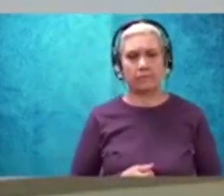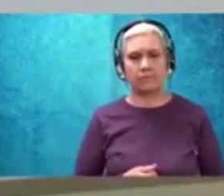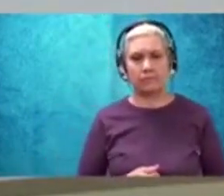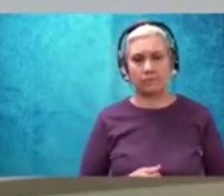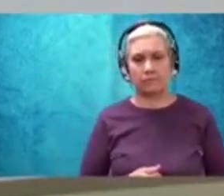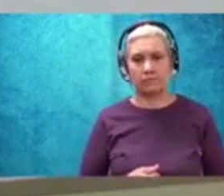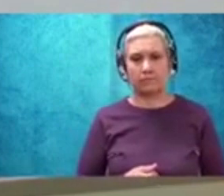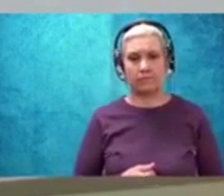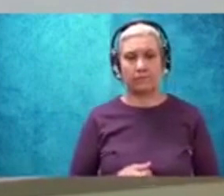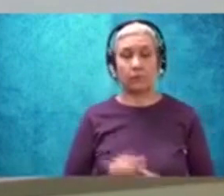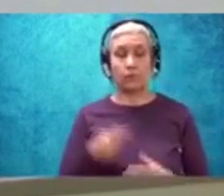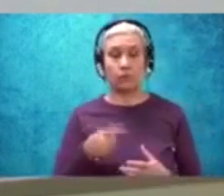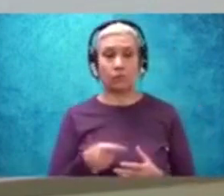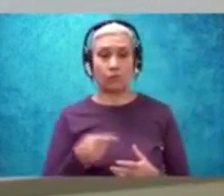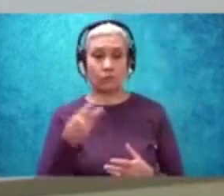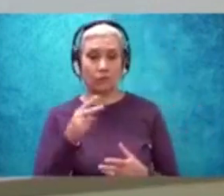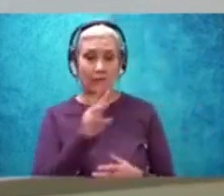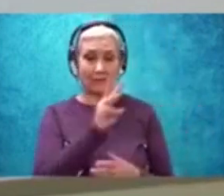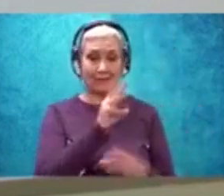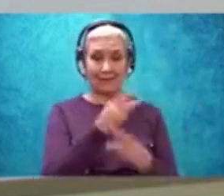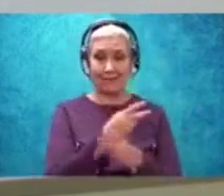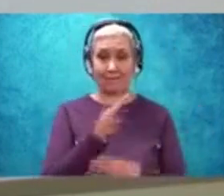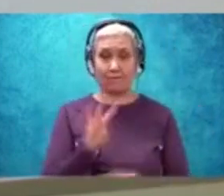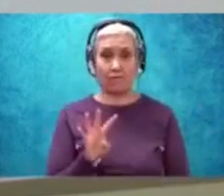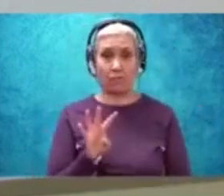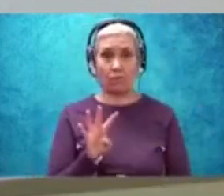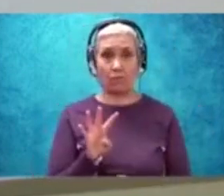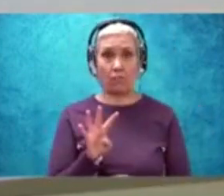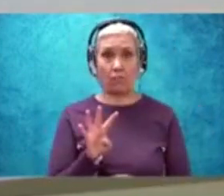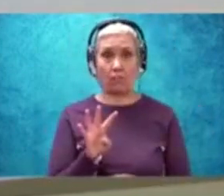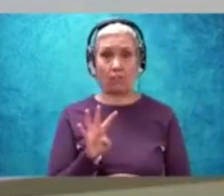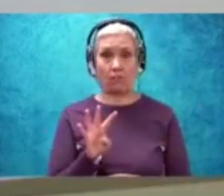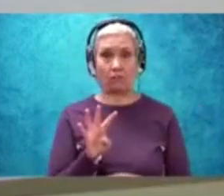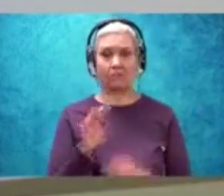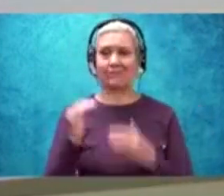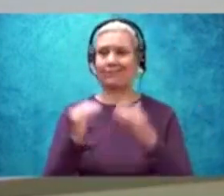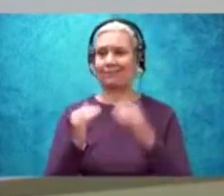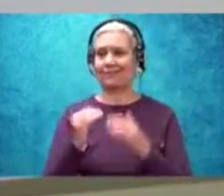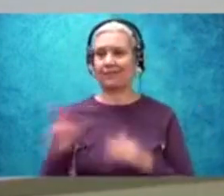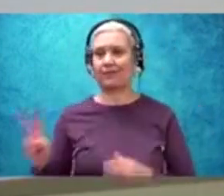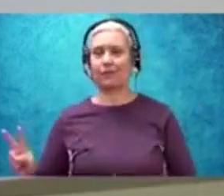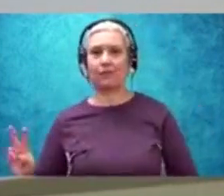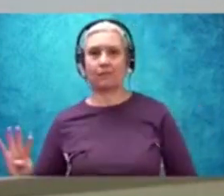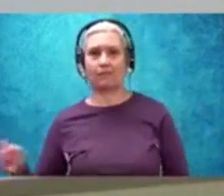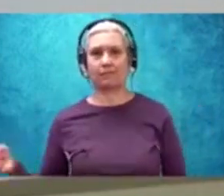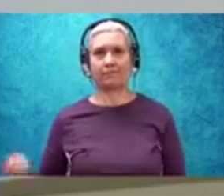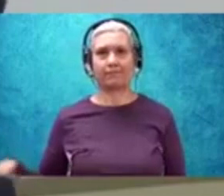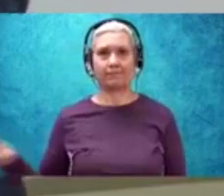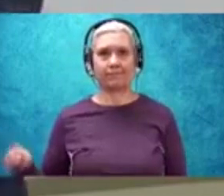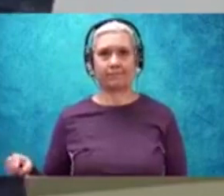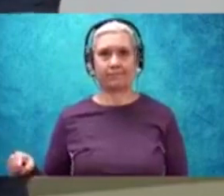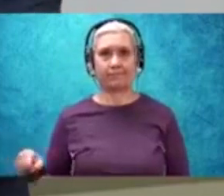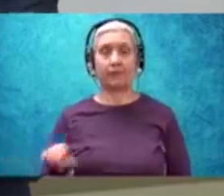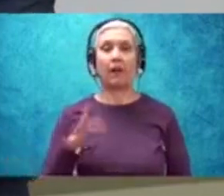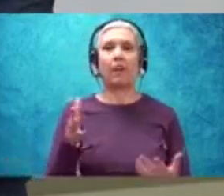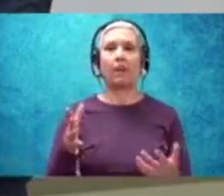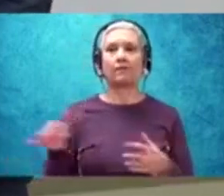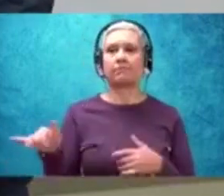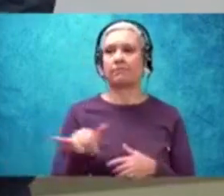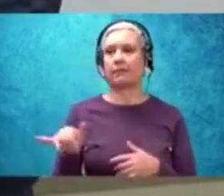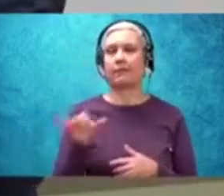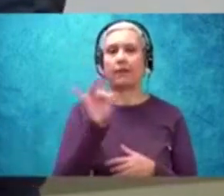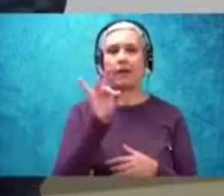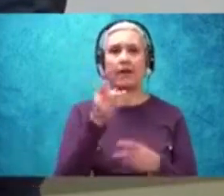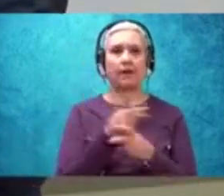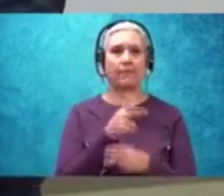And what we see is that 6 times 4 is equal to 8 times 3.